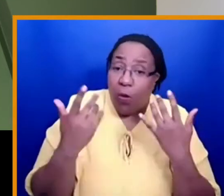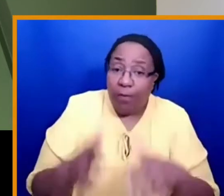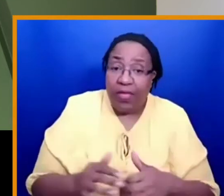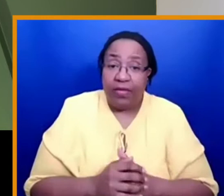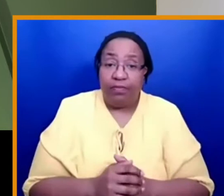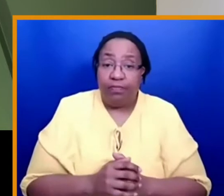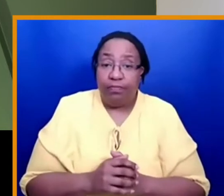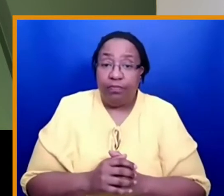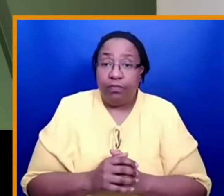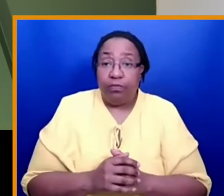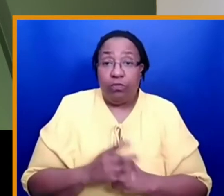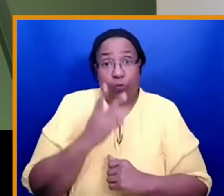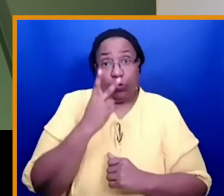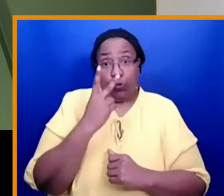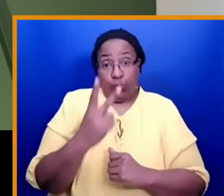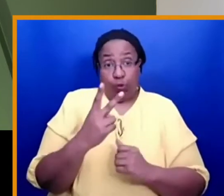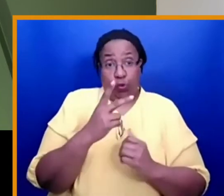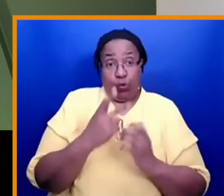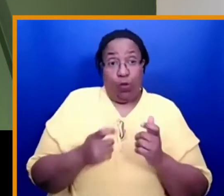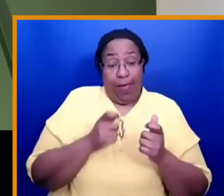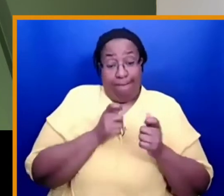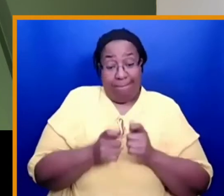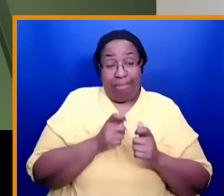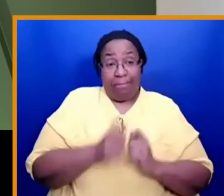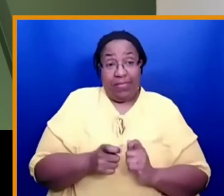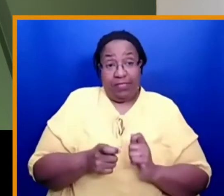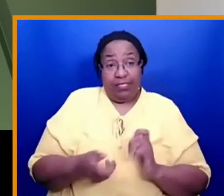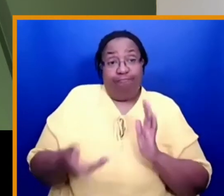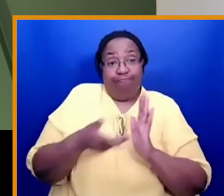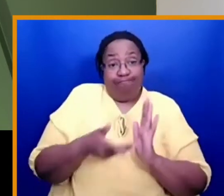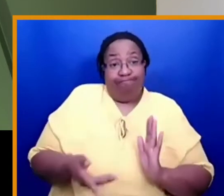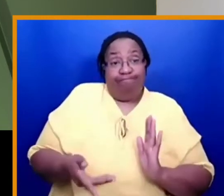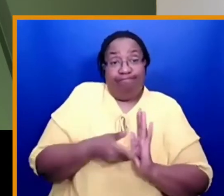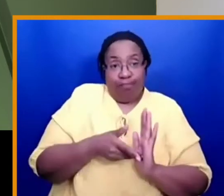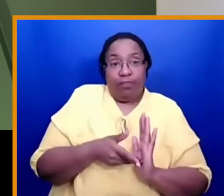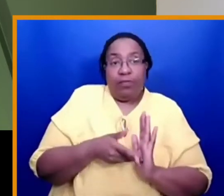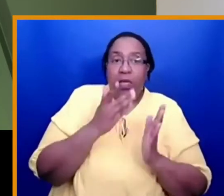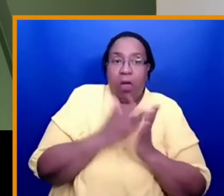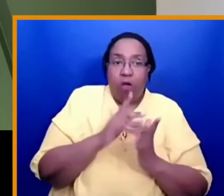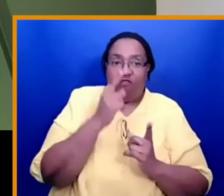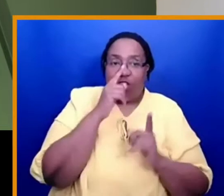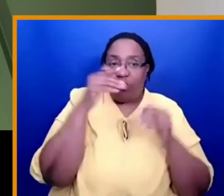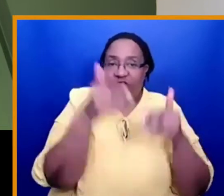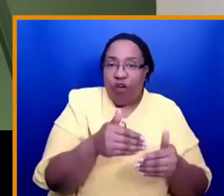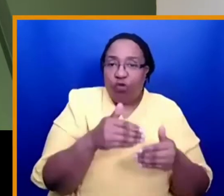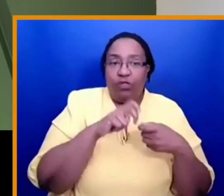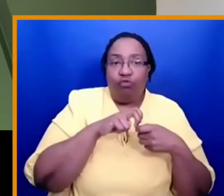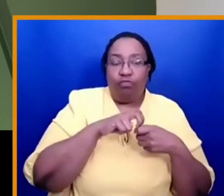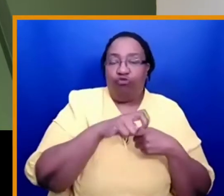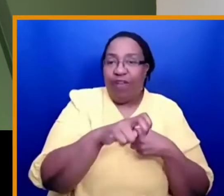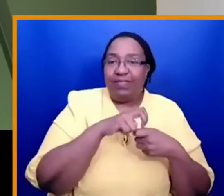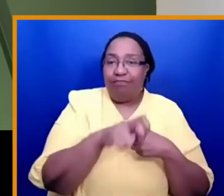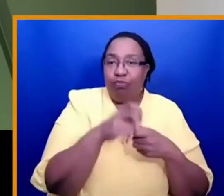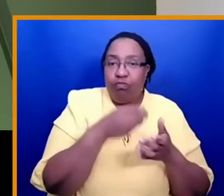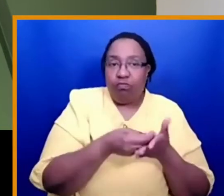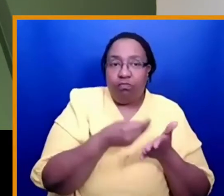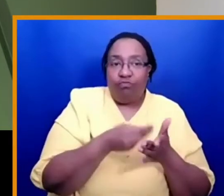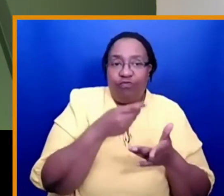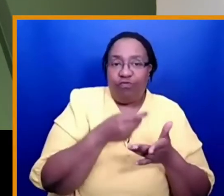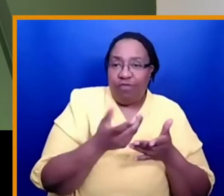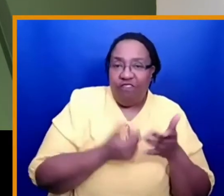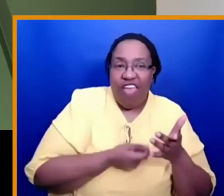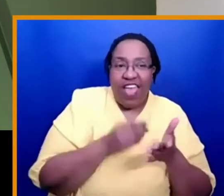amendments then build on this further. The first one tackling the rising cost of transport, second tackling the awful situation the Conservatives have put the people